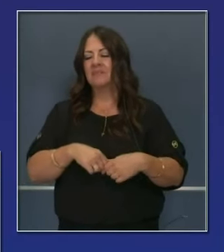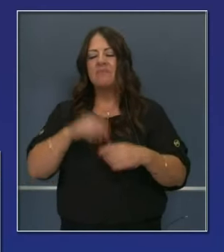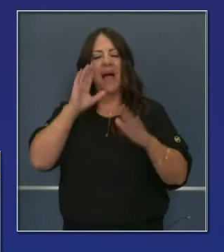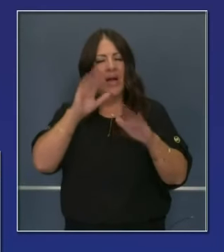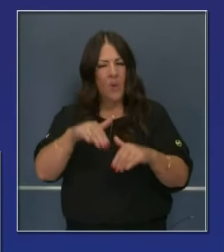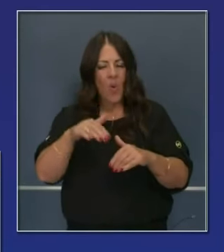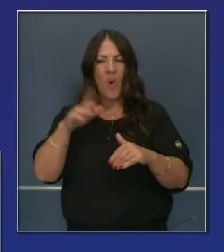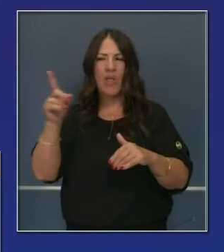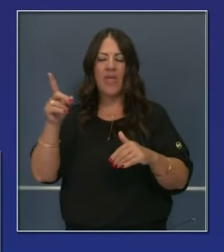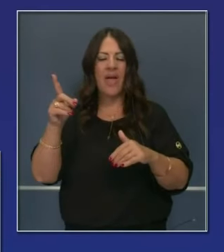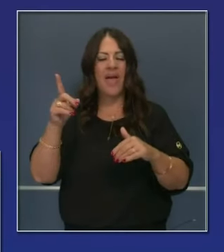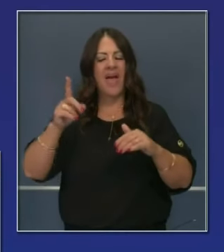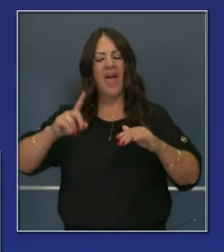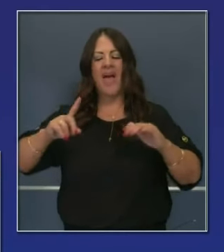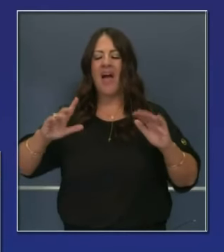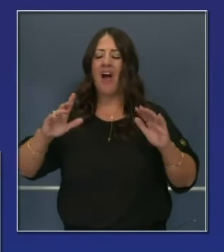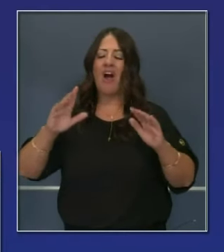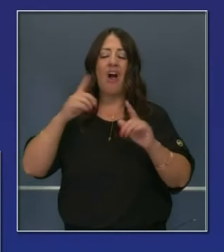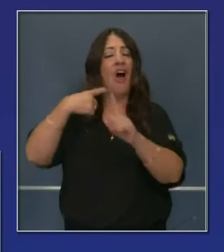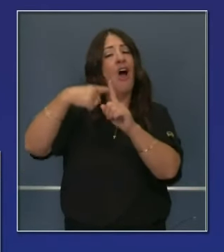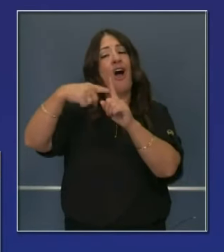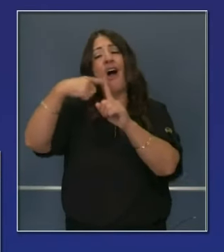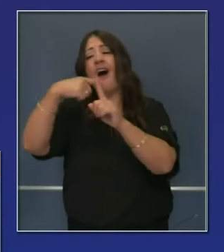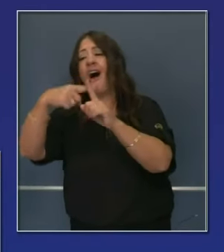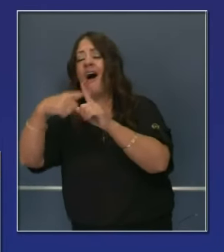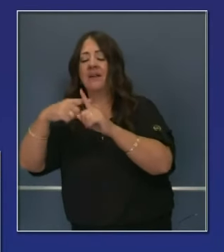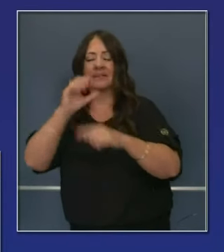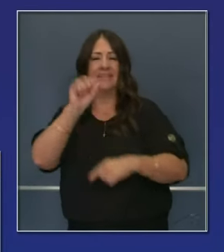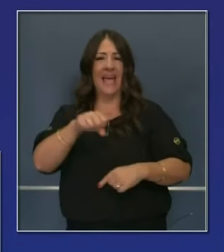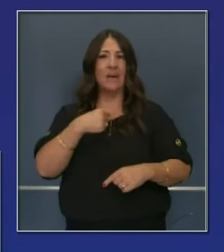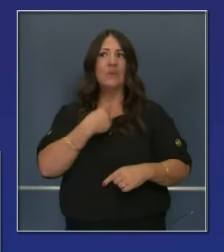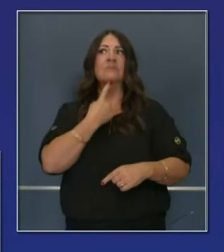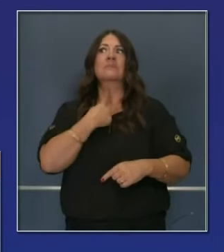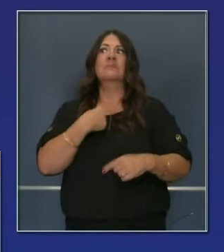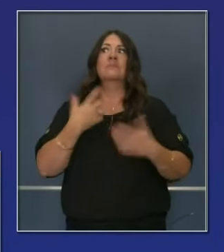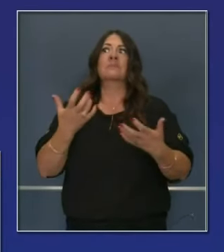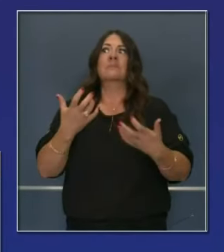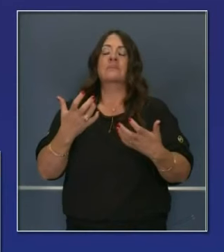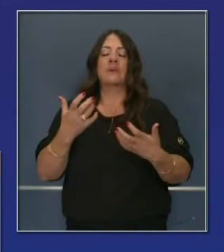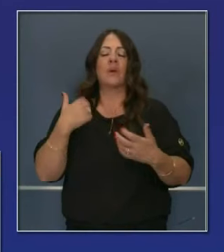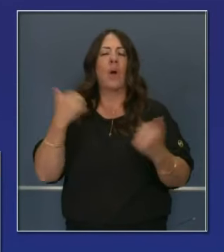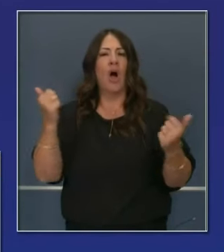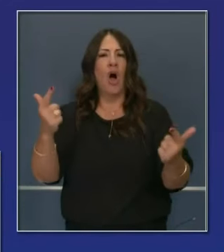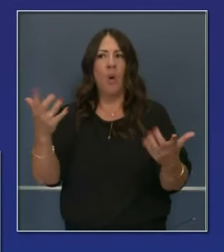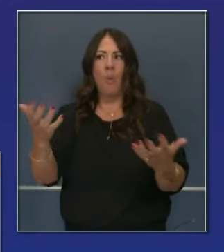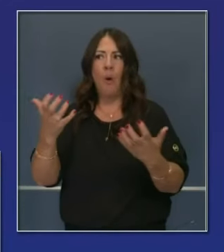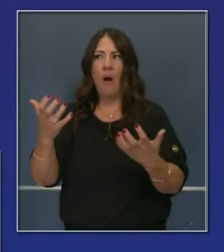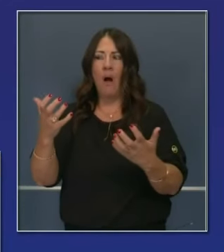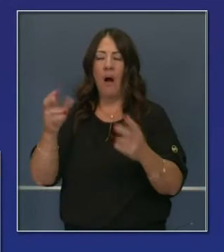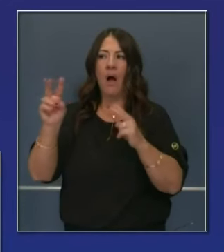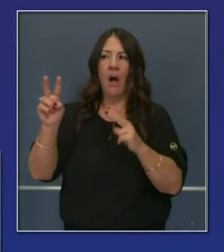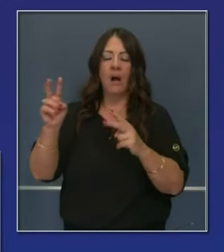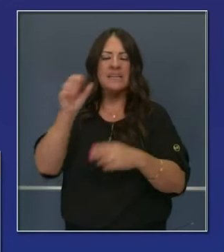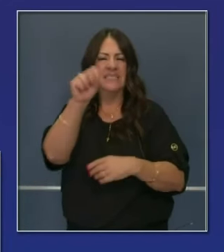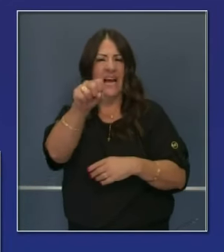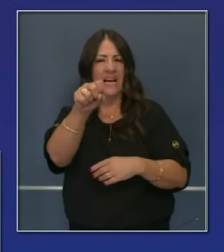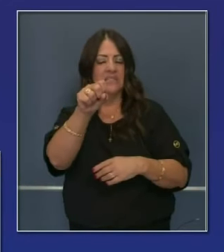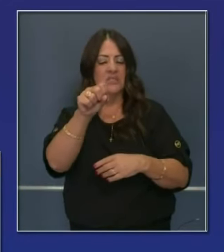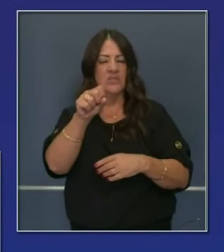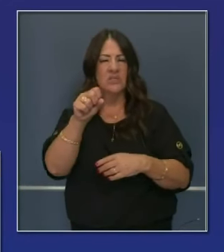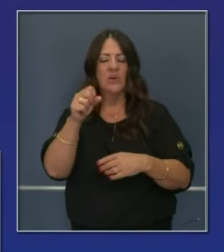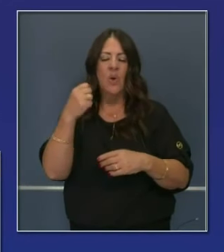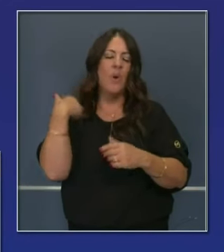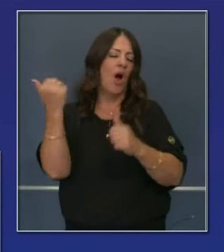optimism because we're desperate for it and we're all longing for a when is this thing